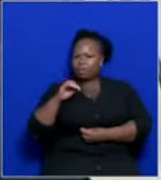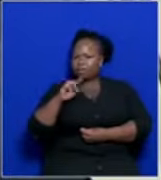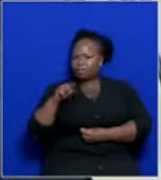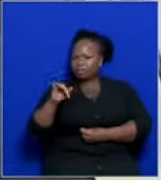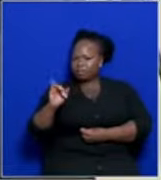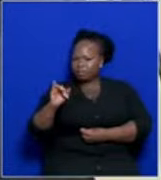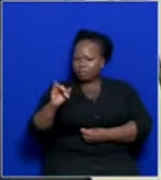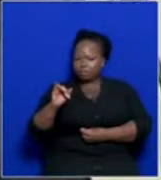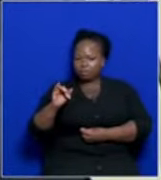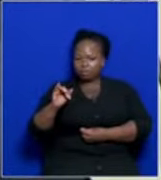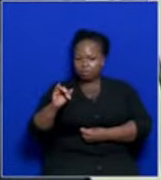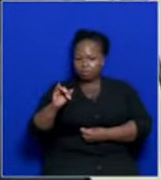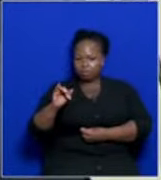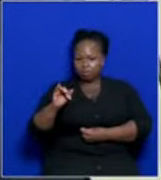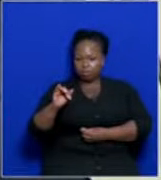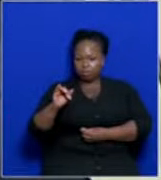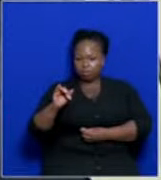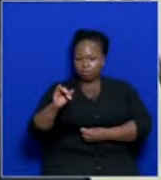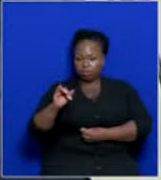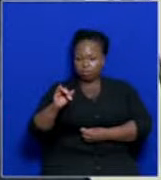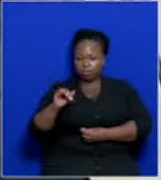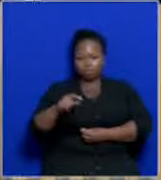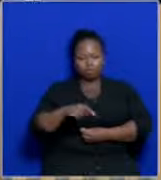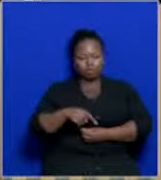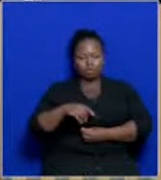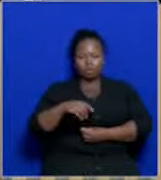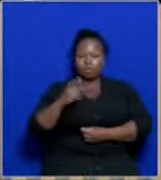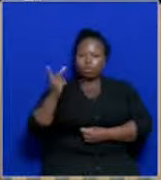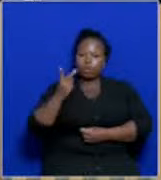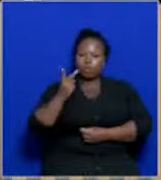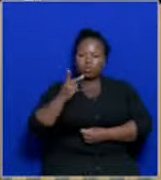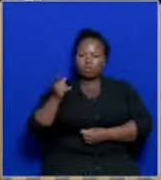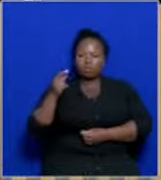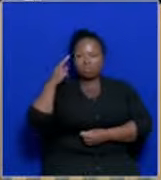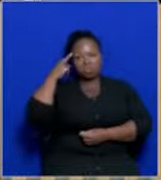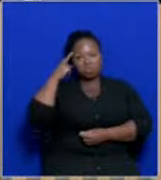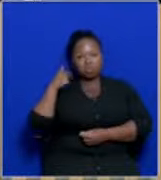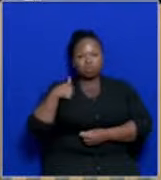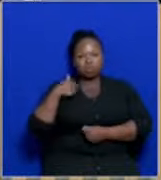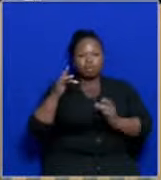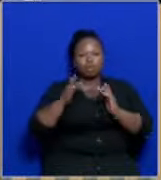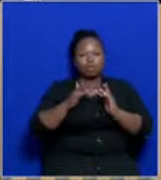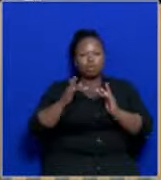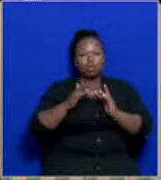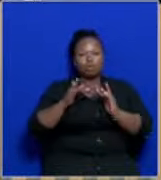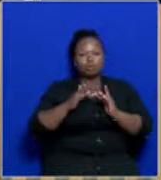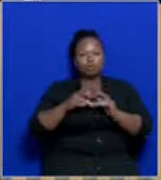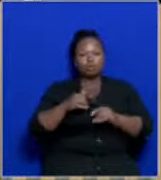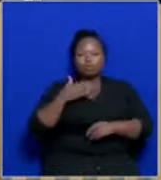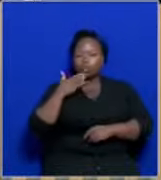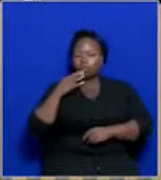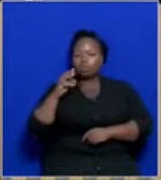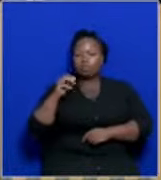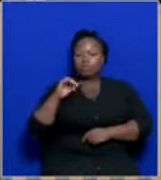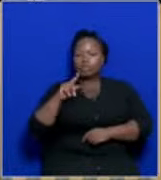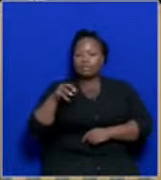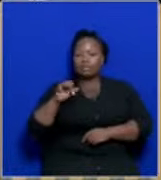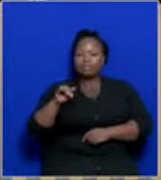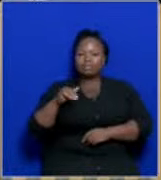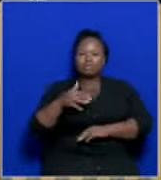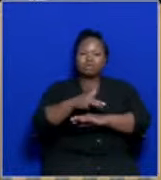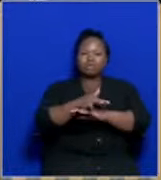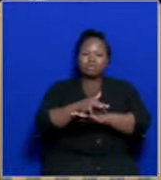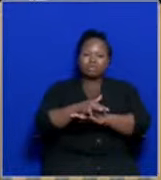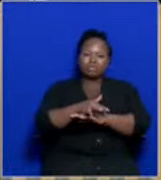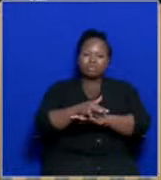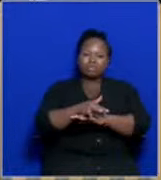at that. Further, that I have ongoing contact with Brigadier Mkhwanazi outside the official channels. This